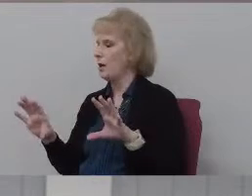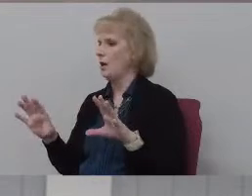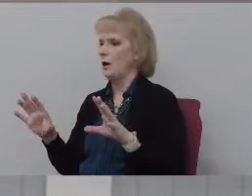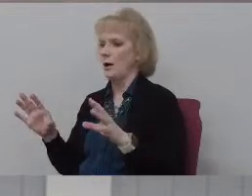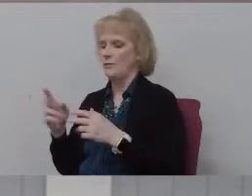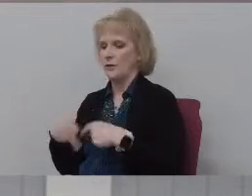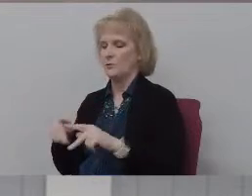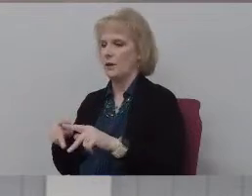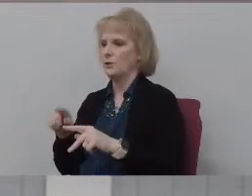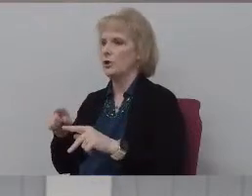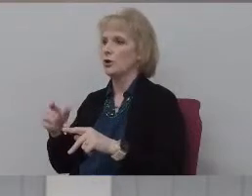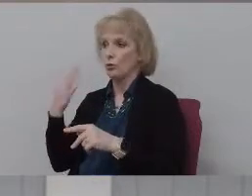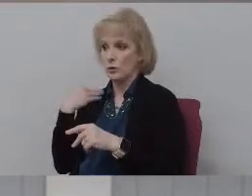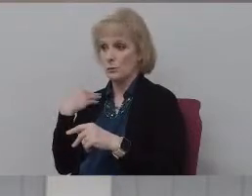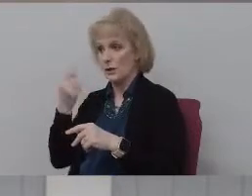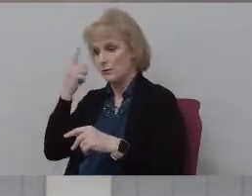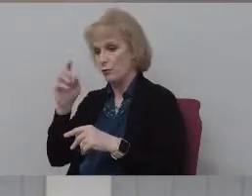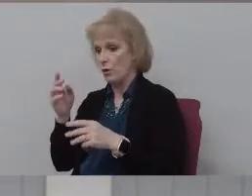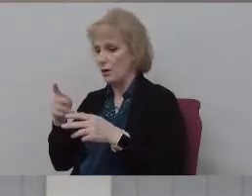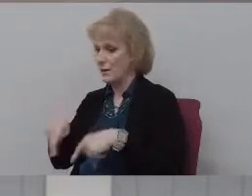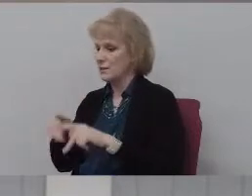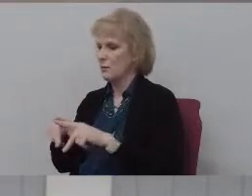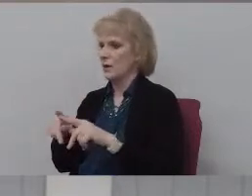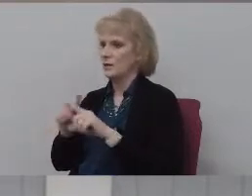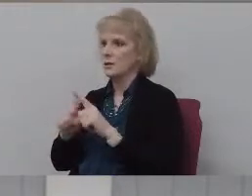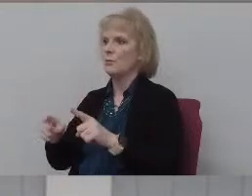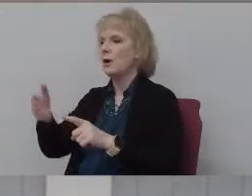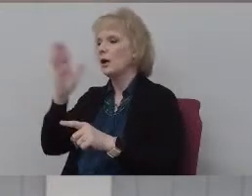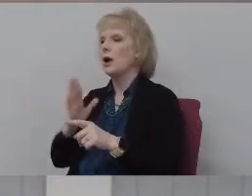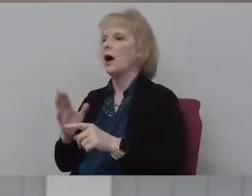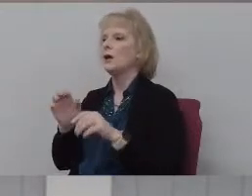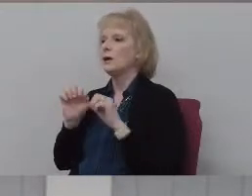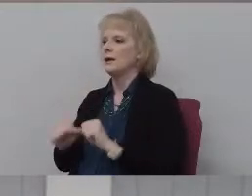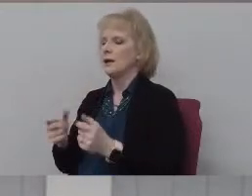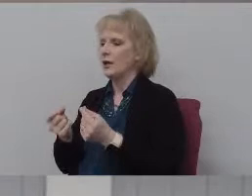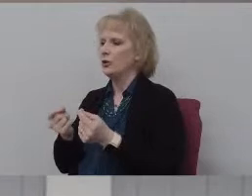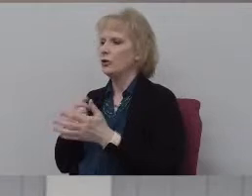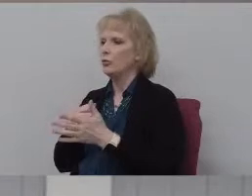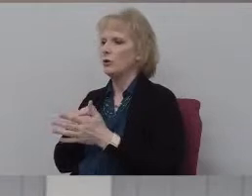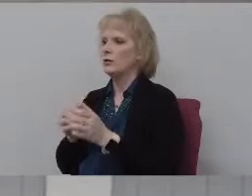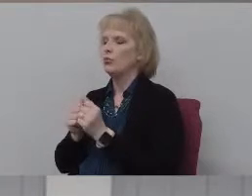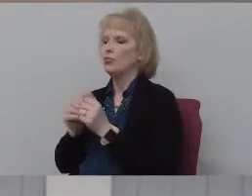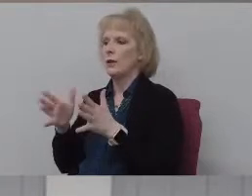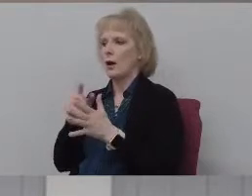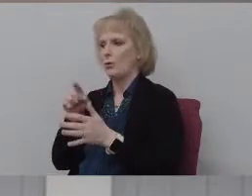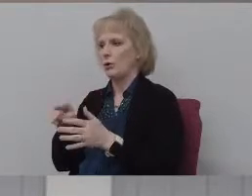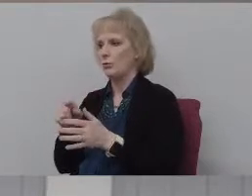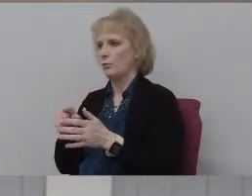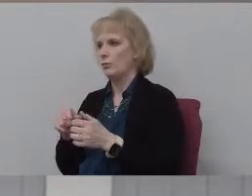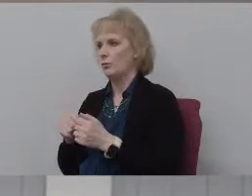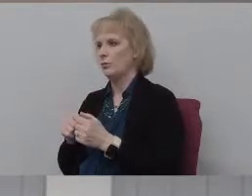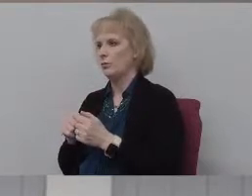You're responsible for this place, but God can do it without you.